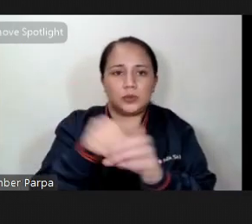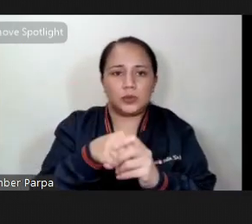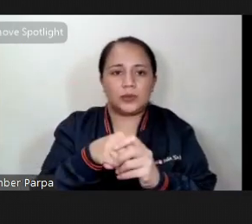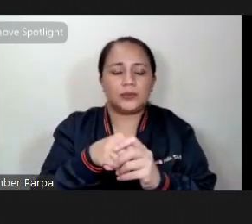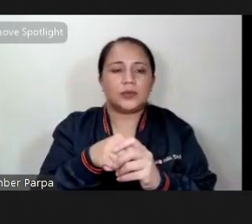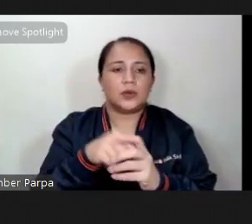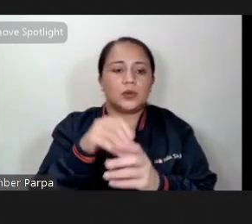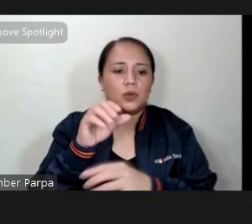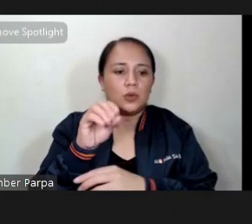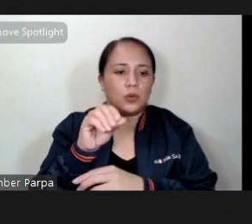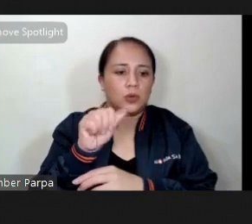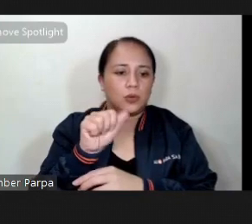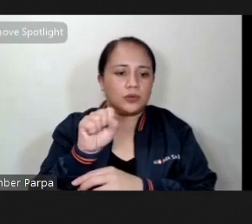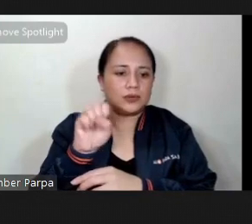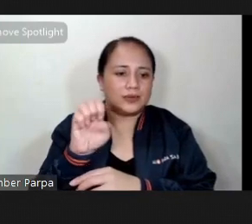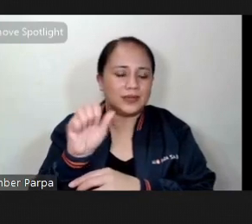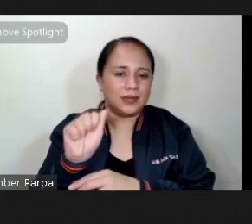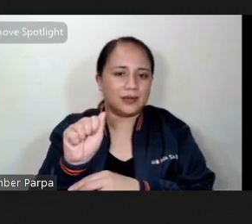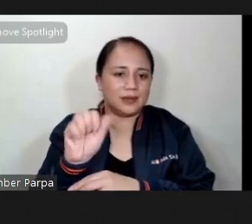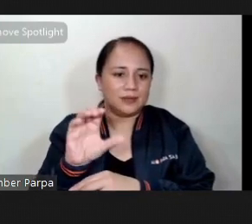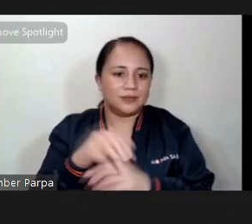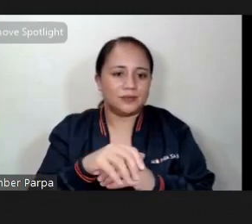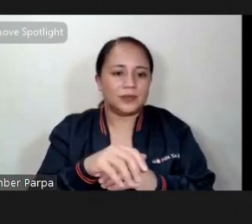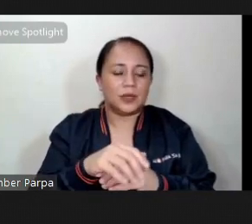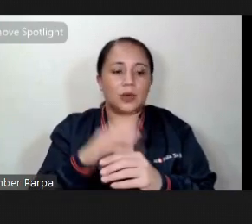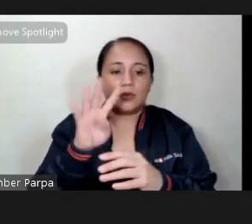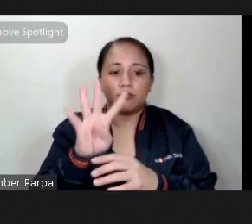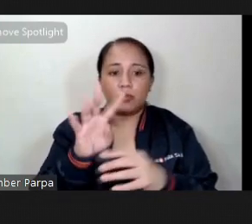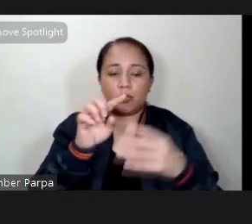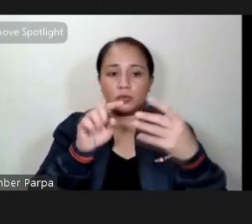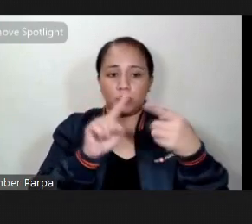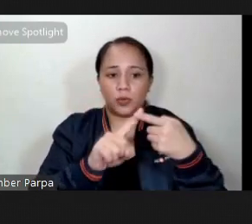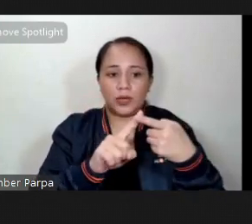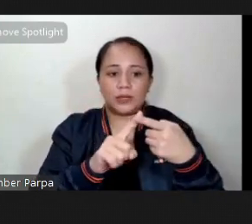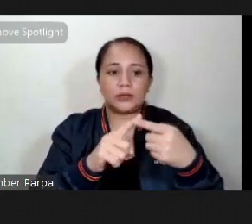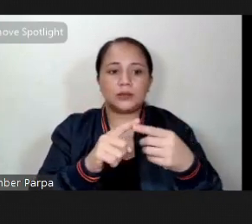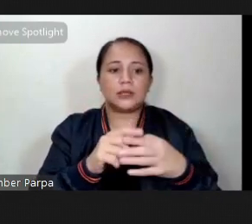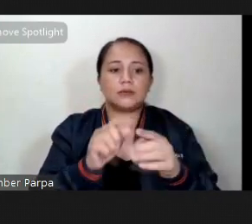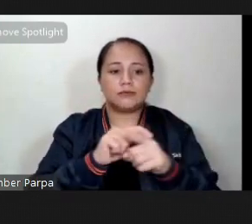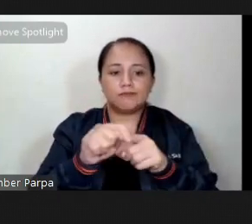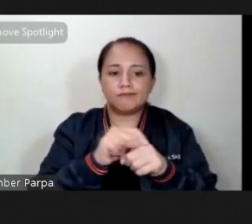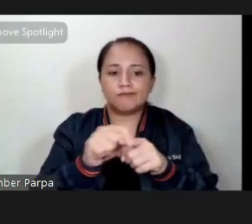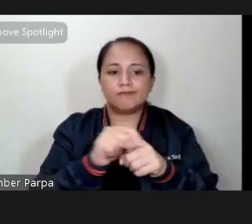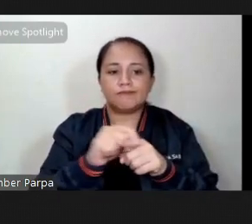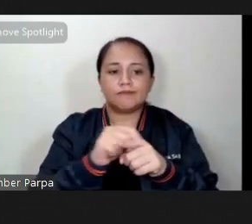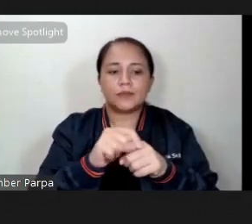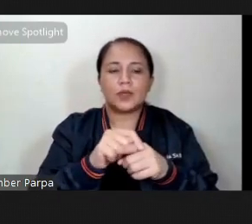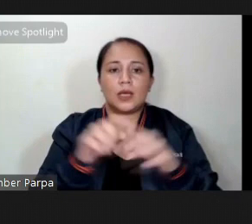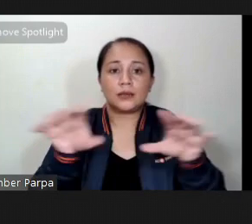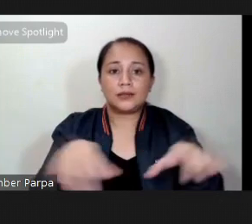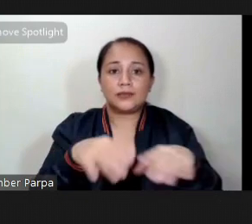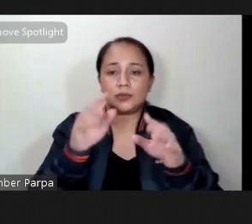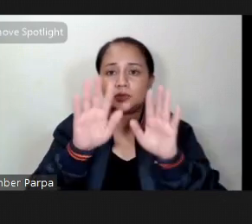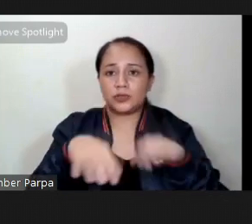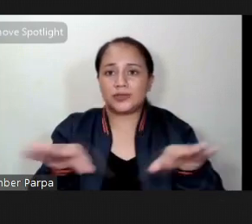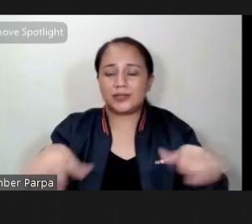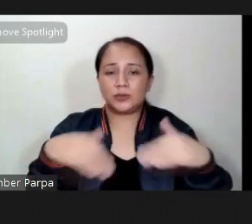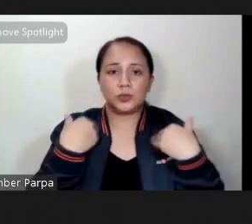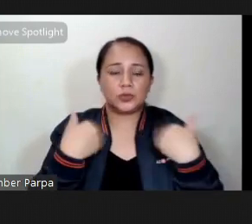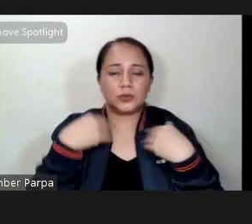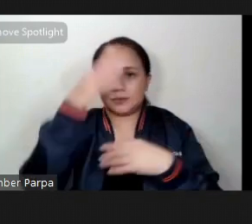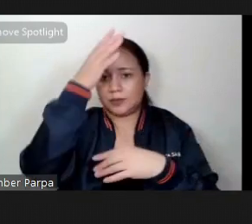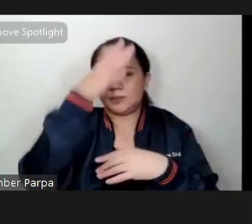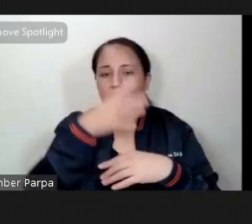OSEC. And that is for component 1, which is the capacity building activities for children, youth, parents